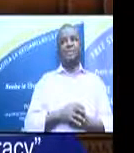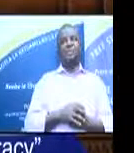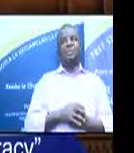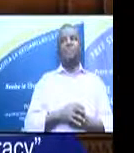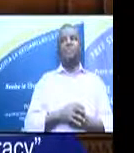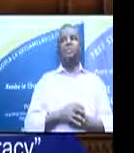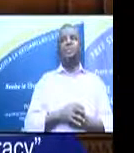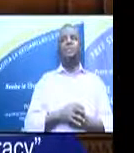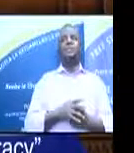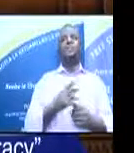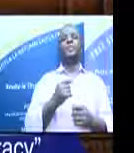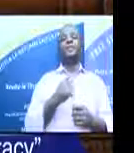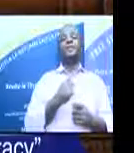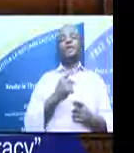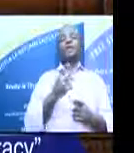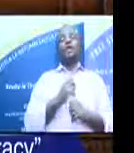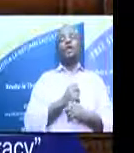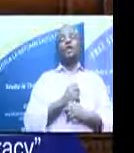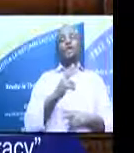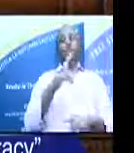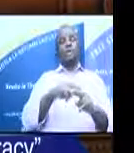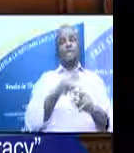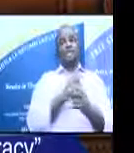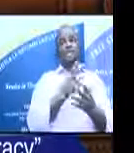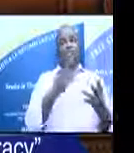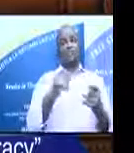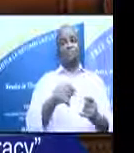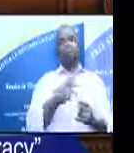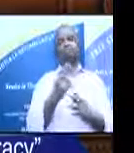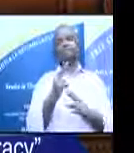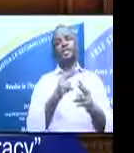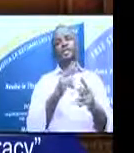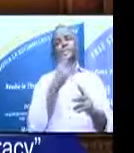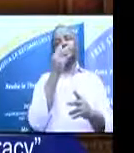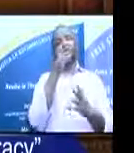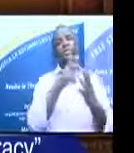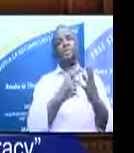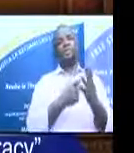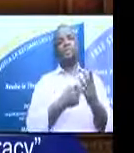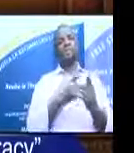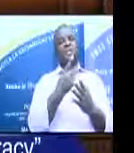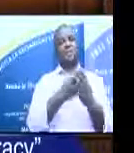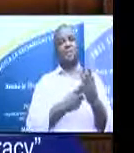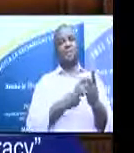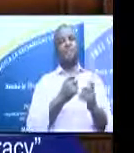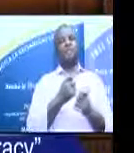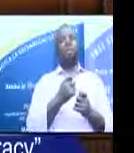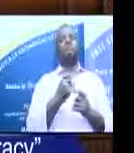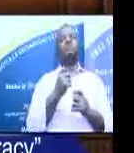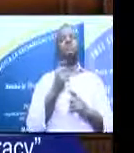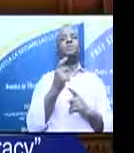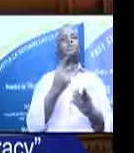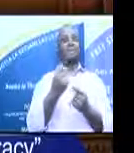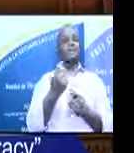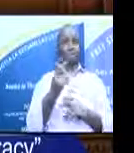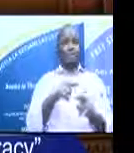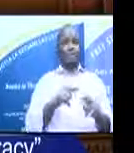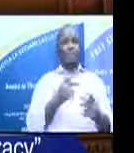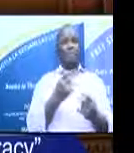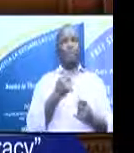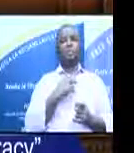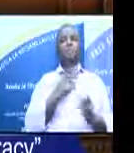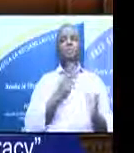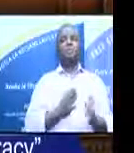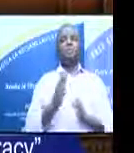According to the Auditor General, the financial statements submitted for auditing were not prepared in accordance with